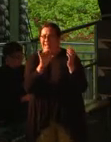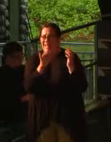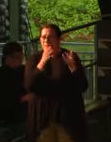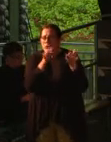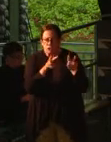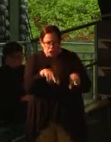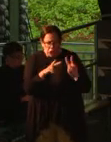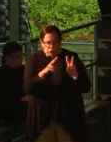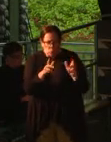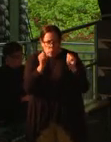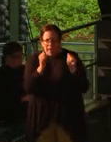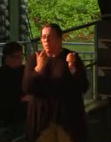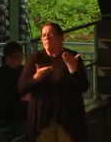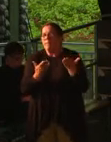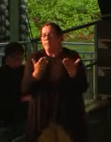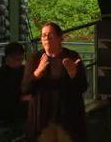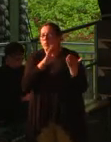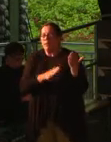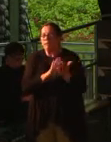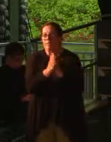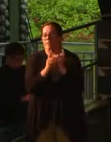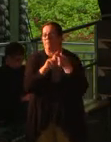to make a really great friend.